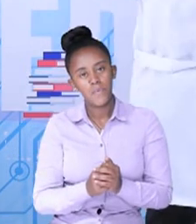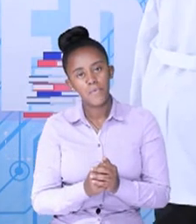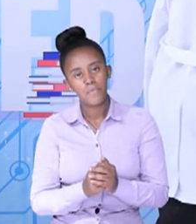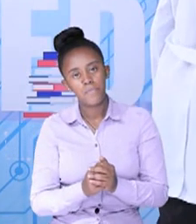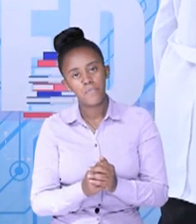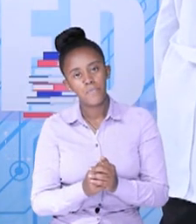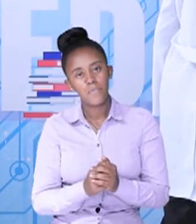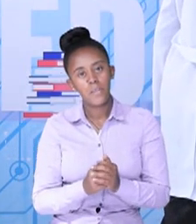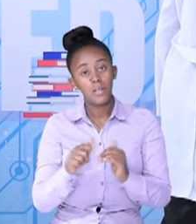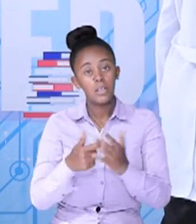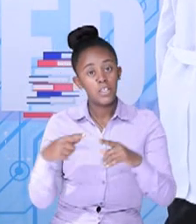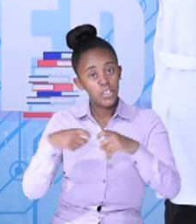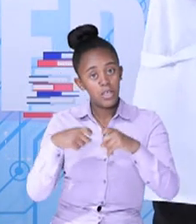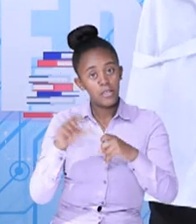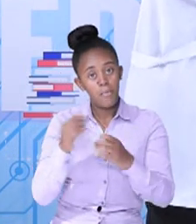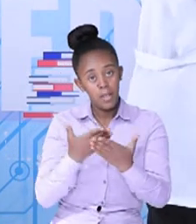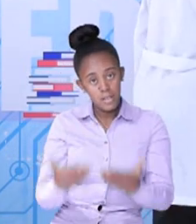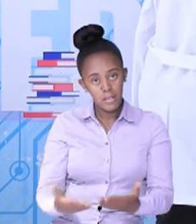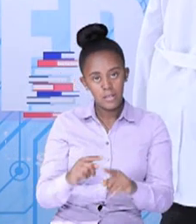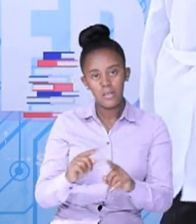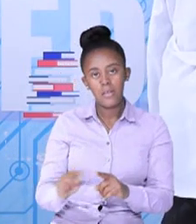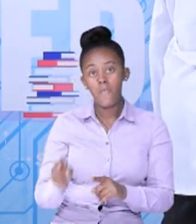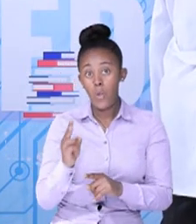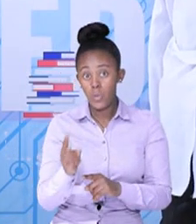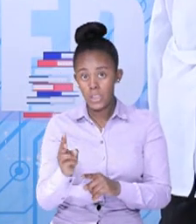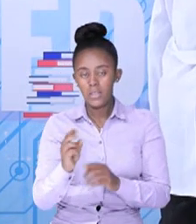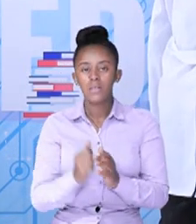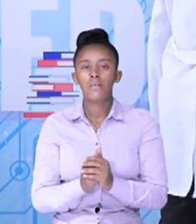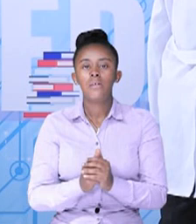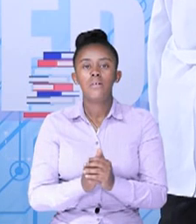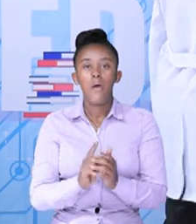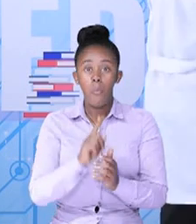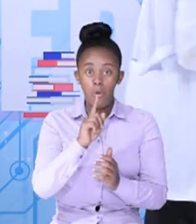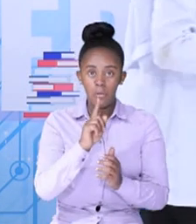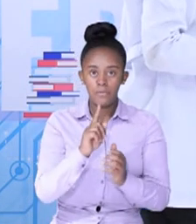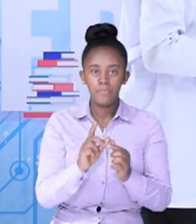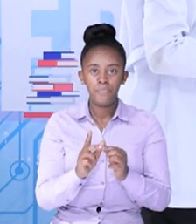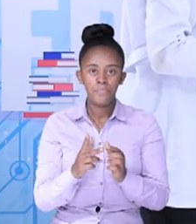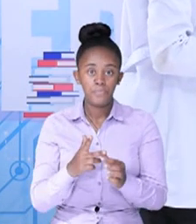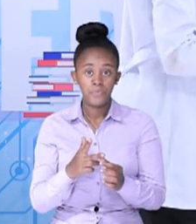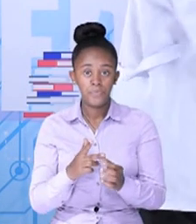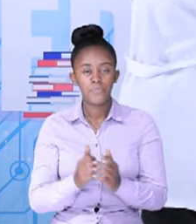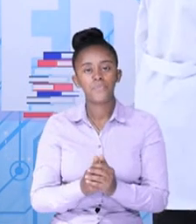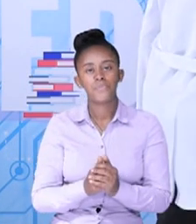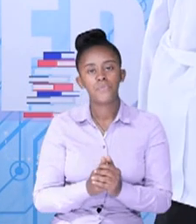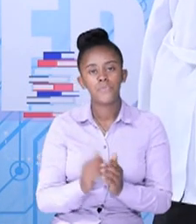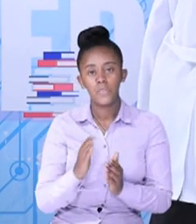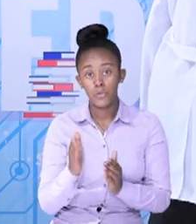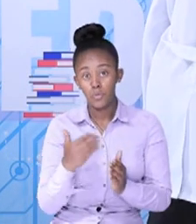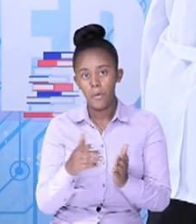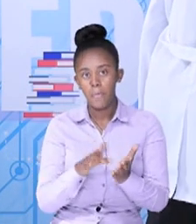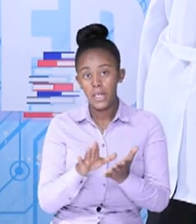here, again, the charged particle is moving with a velocity v upward, and the magnetic field is still acting into the